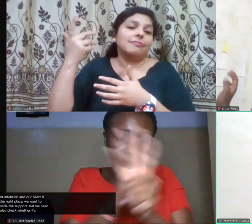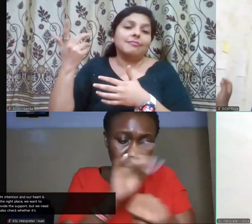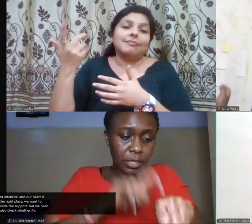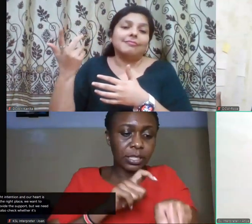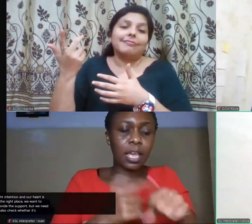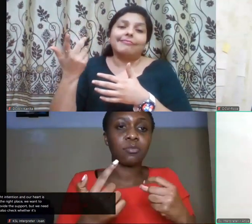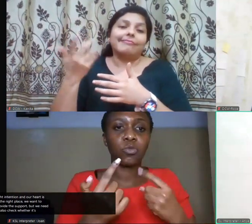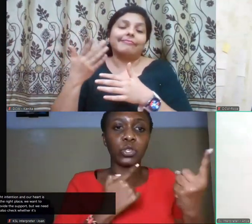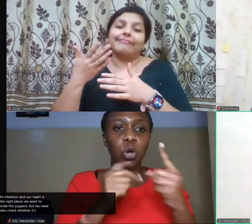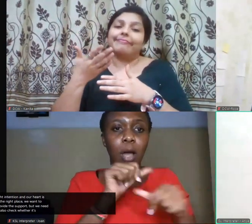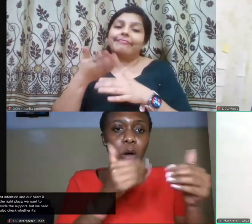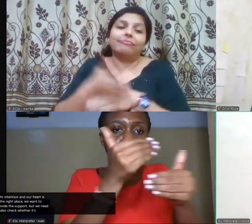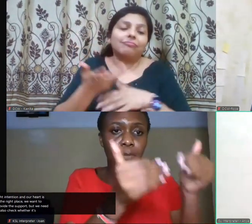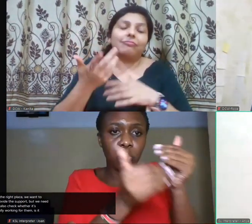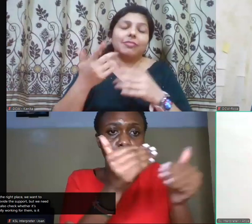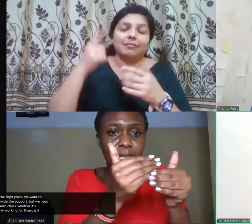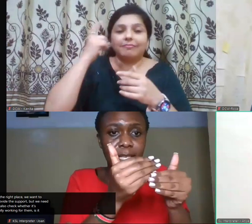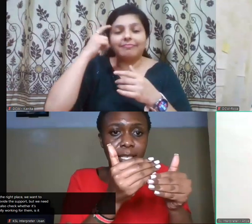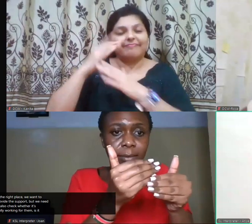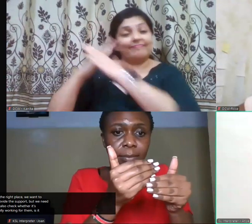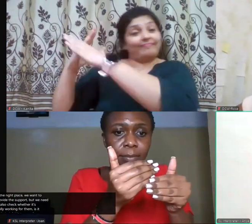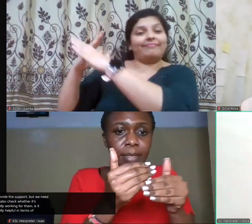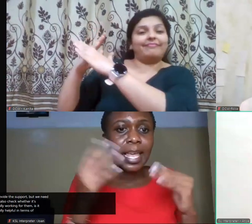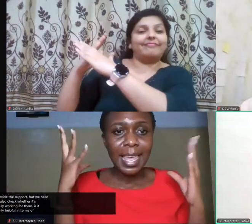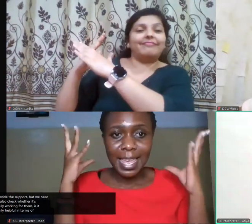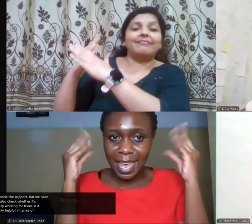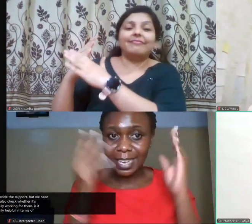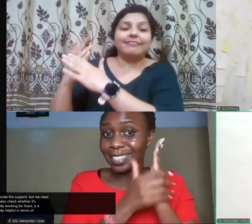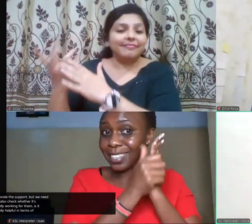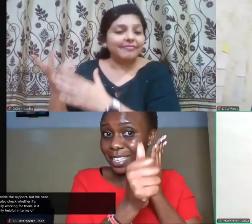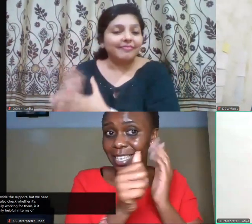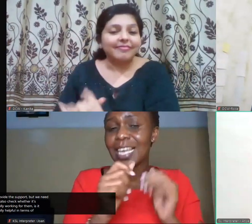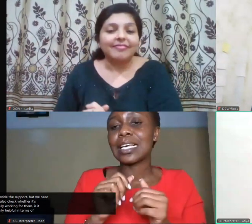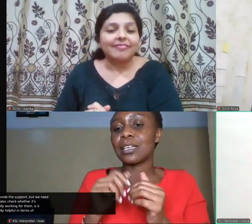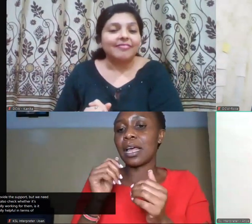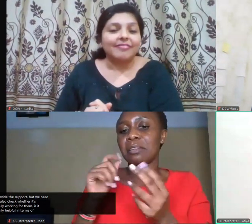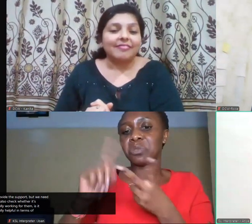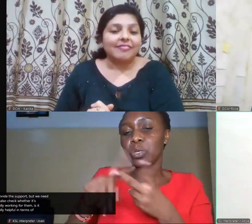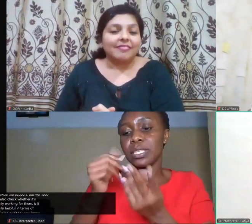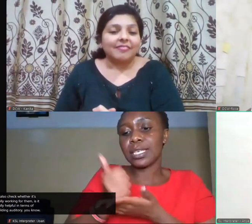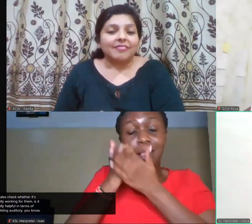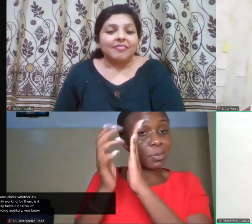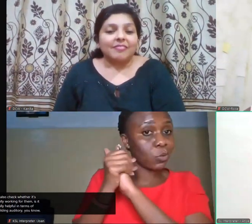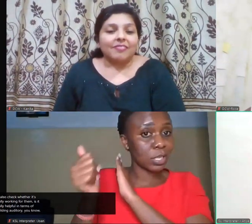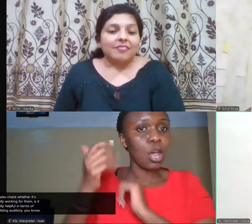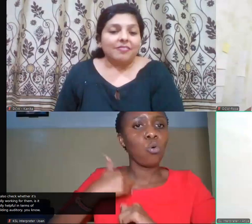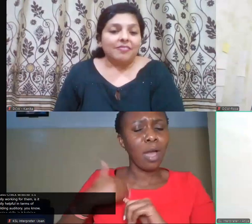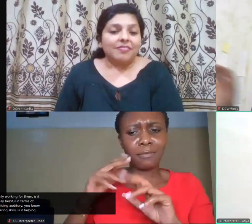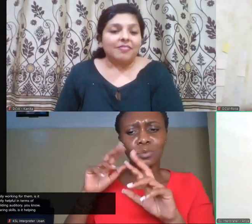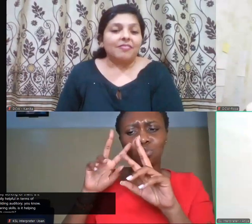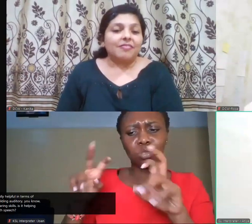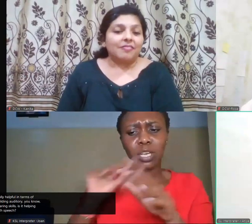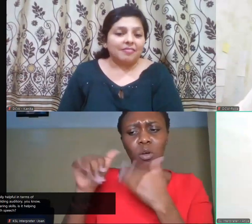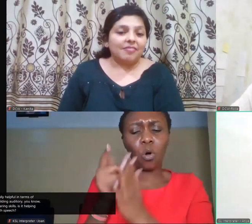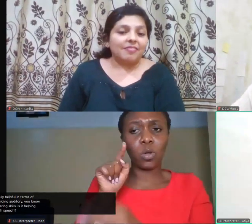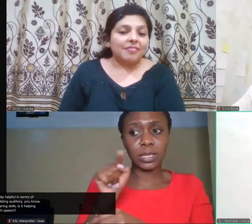building auditory, hearing skills? Is it helping with speech? You have to check all these things. It's just not a one